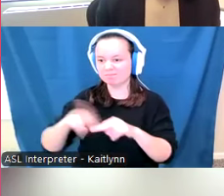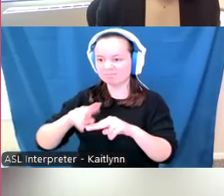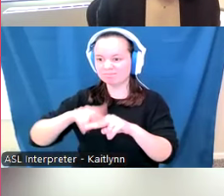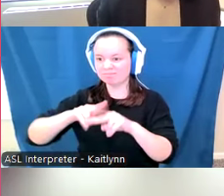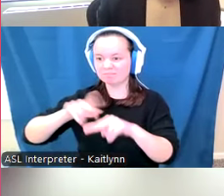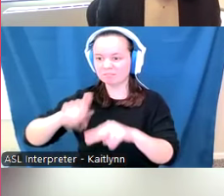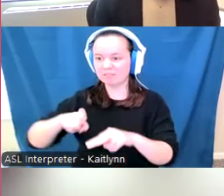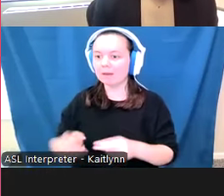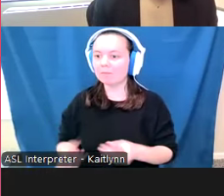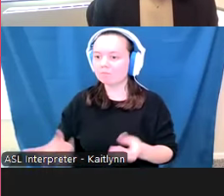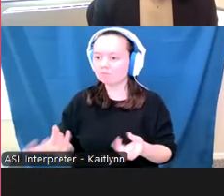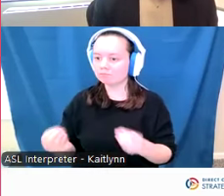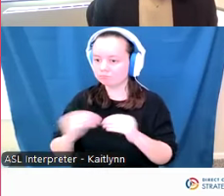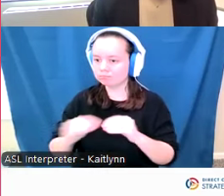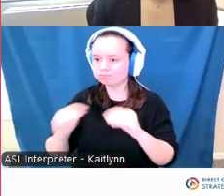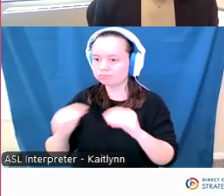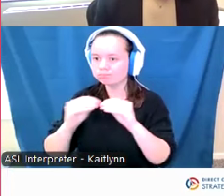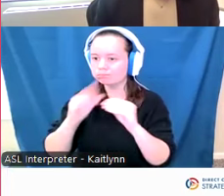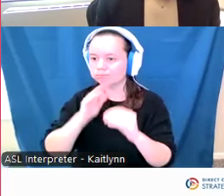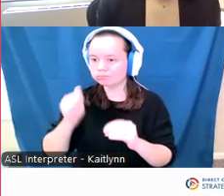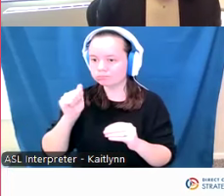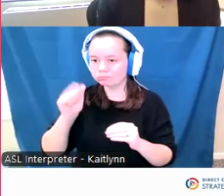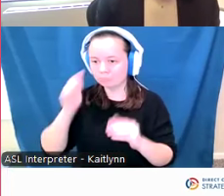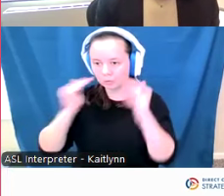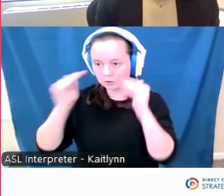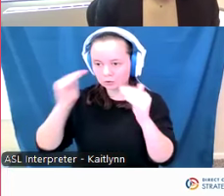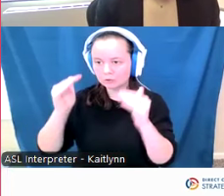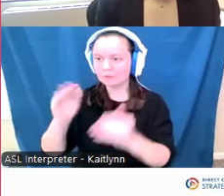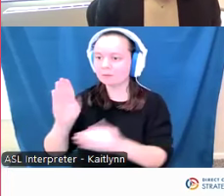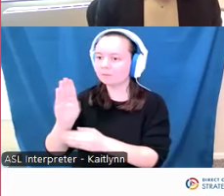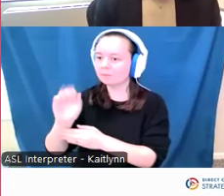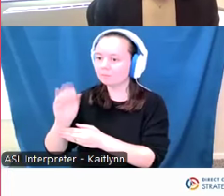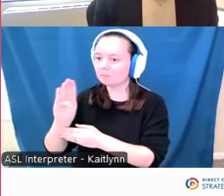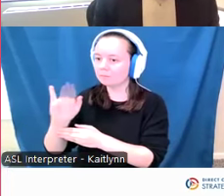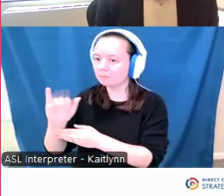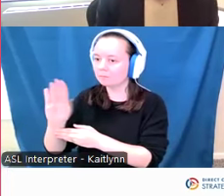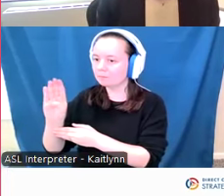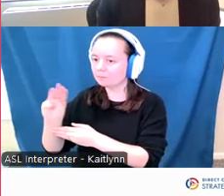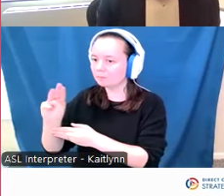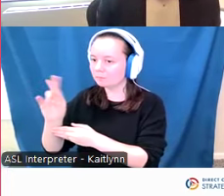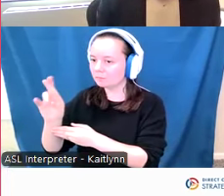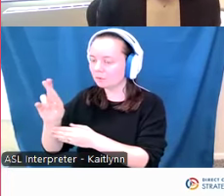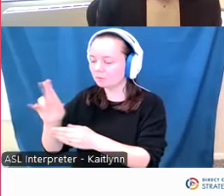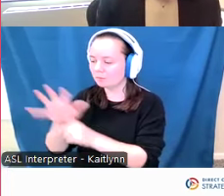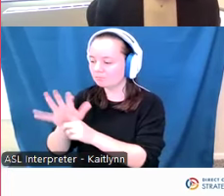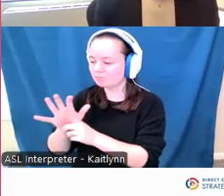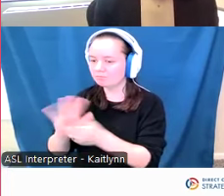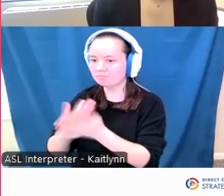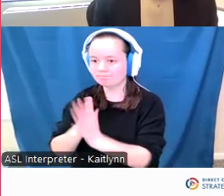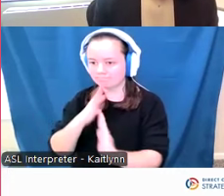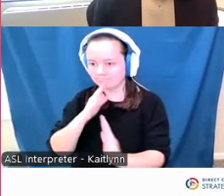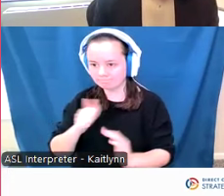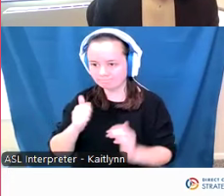of older adults as the baby boomer population ages into retirement. Another contributing factor